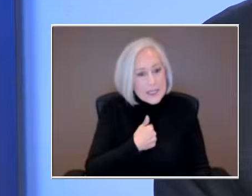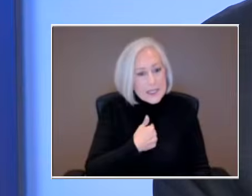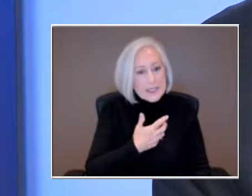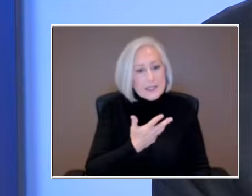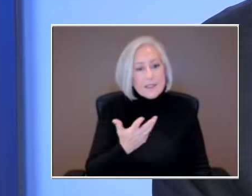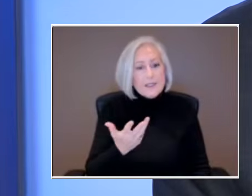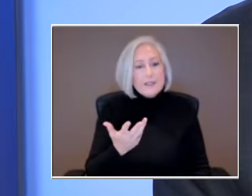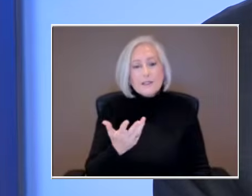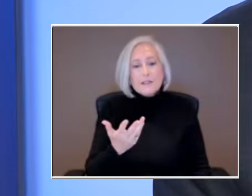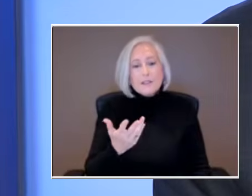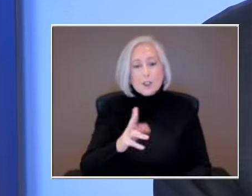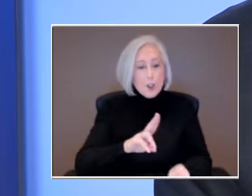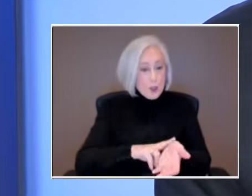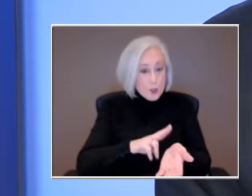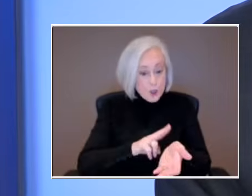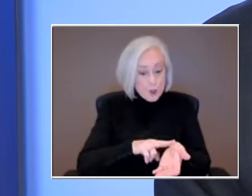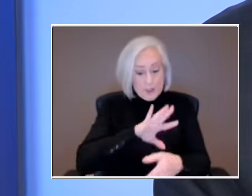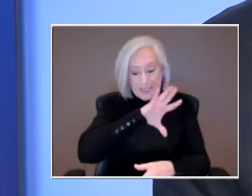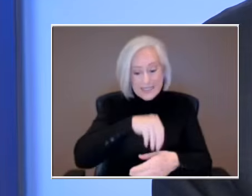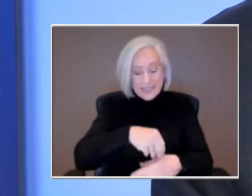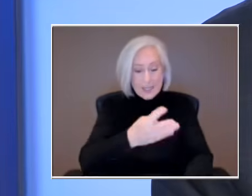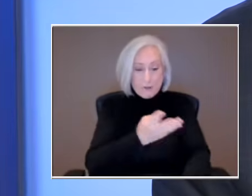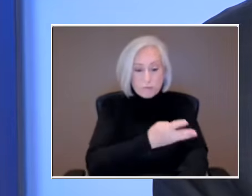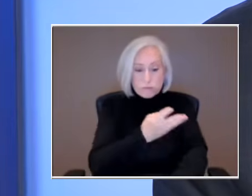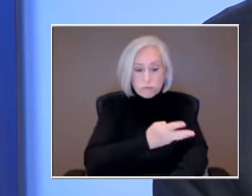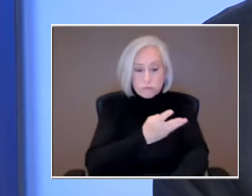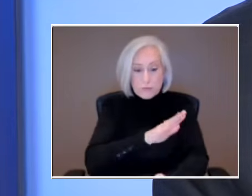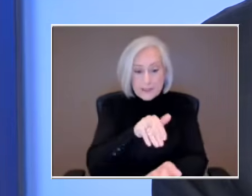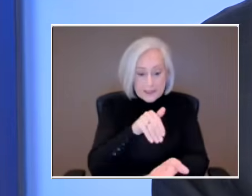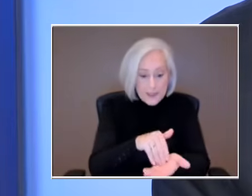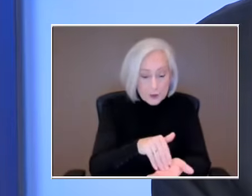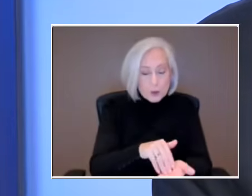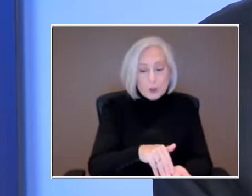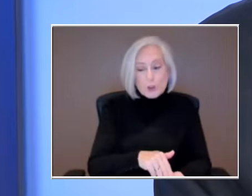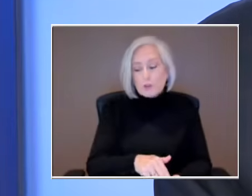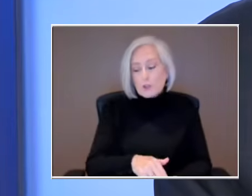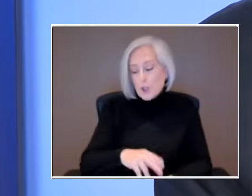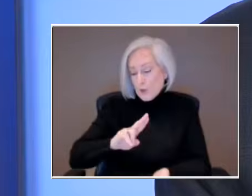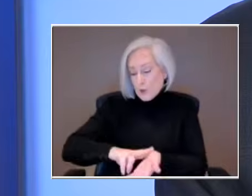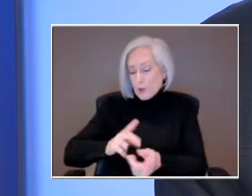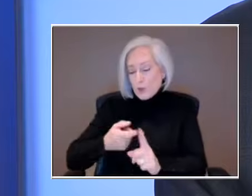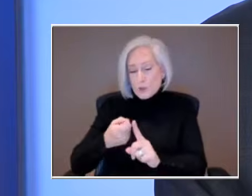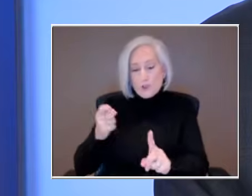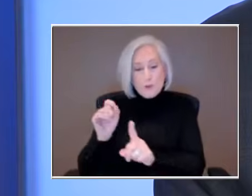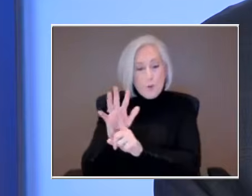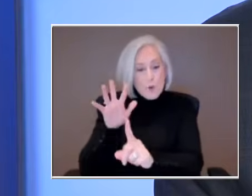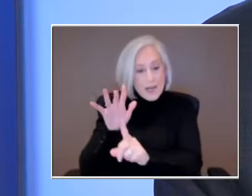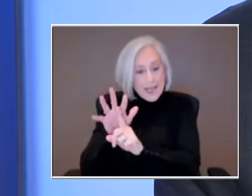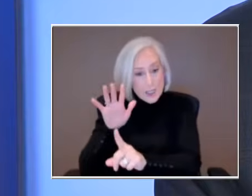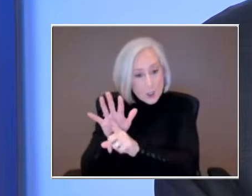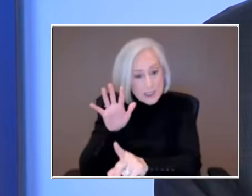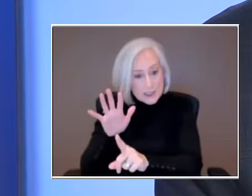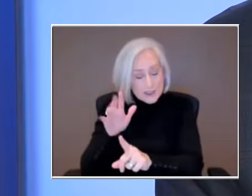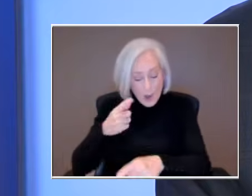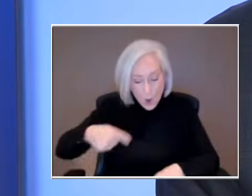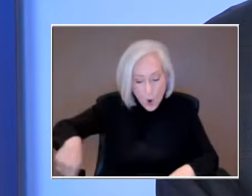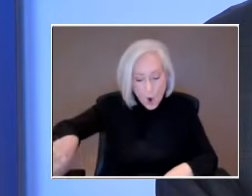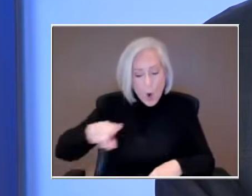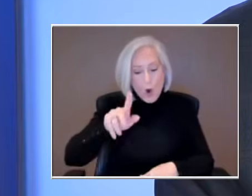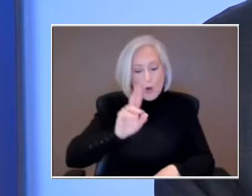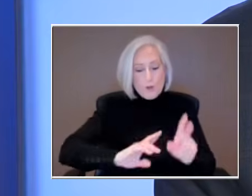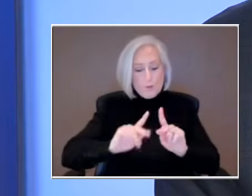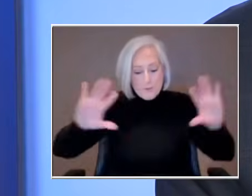the nurses that were in the infusion centers, the nurses that helped me through radiation, all these people that come together to make all this